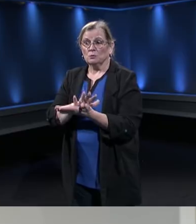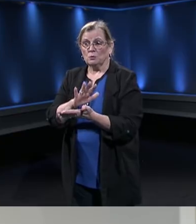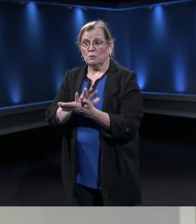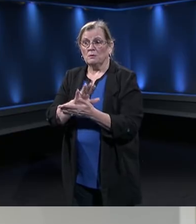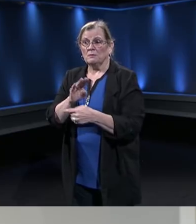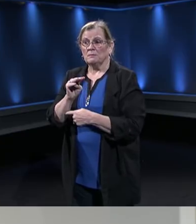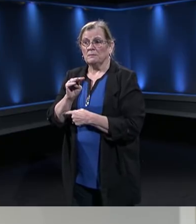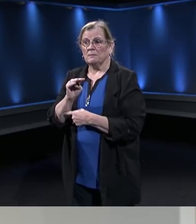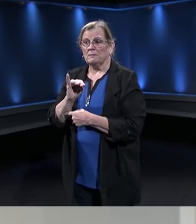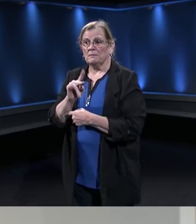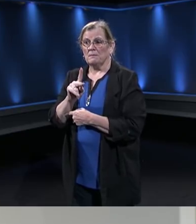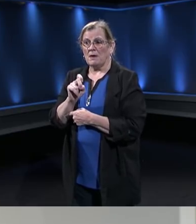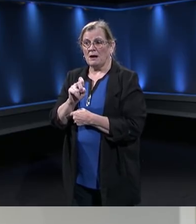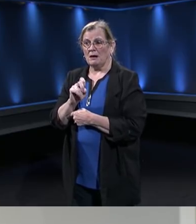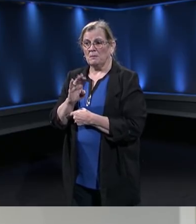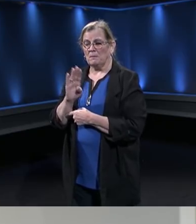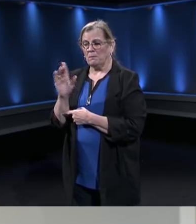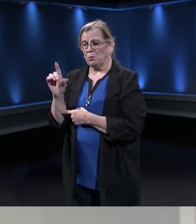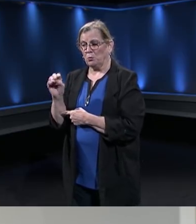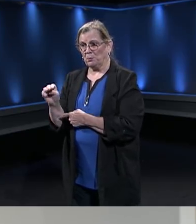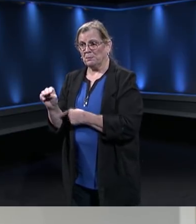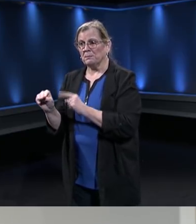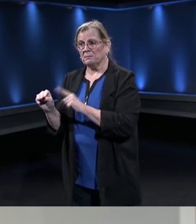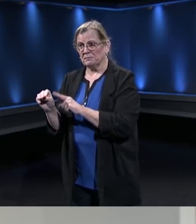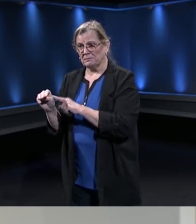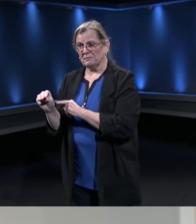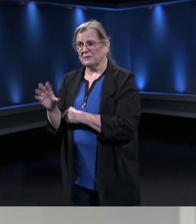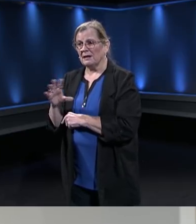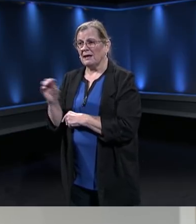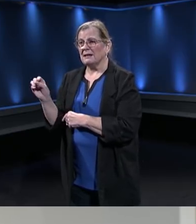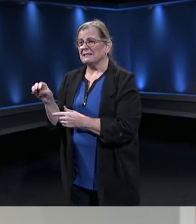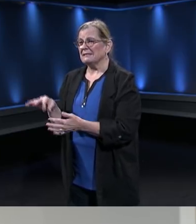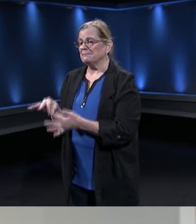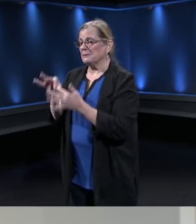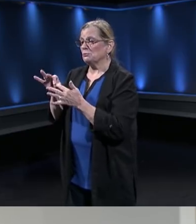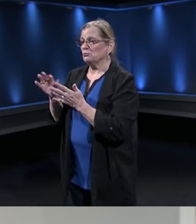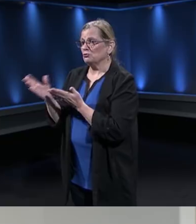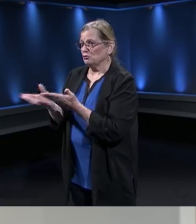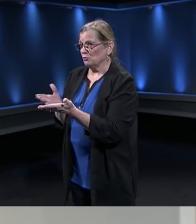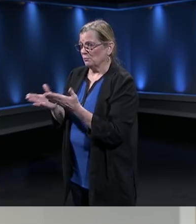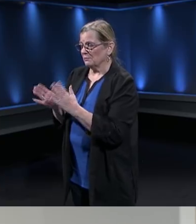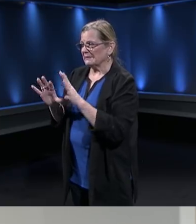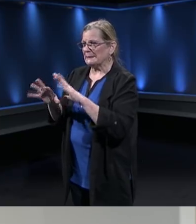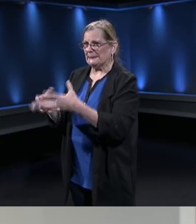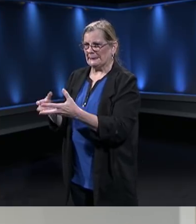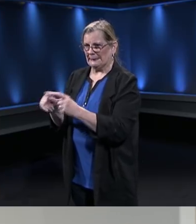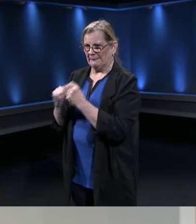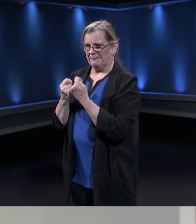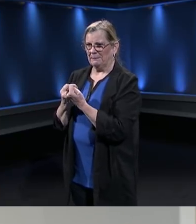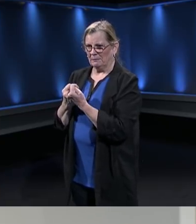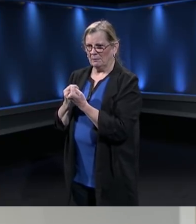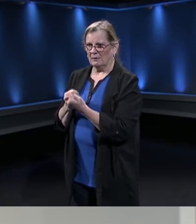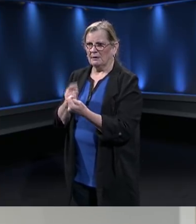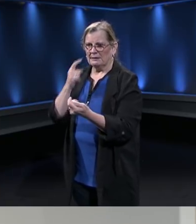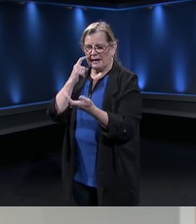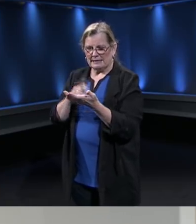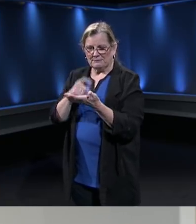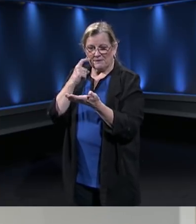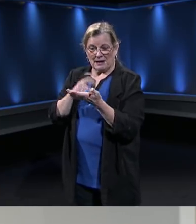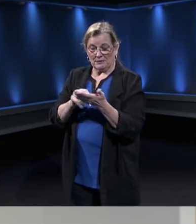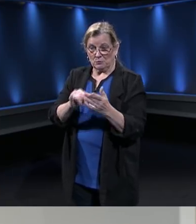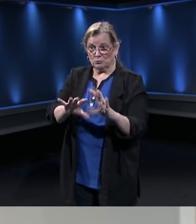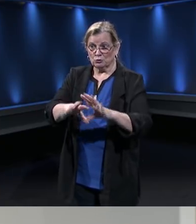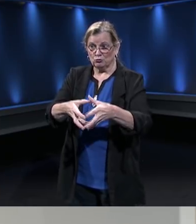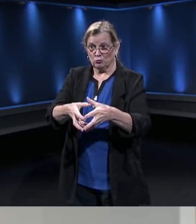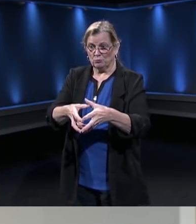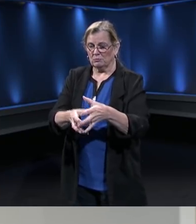special services team has identified cohorts like this as some of the very first priority cohorts of